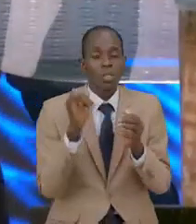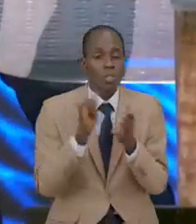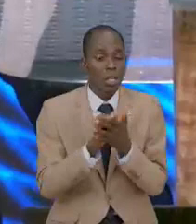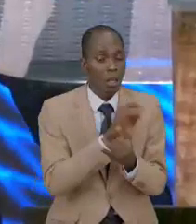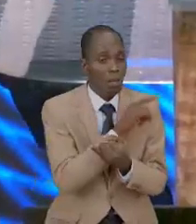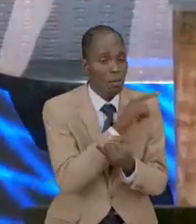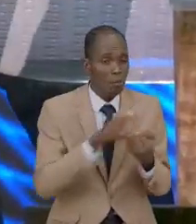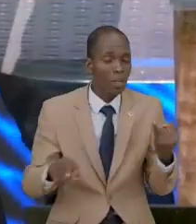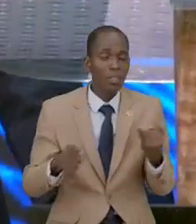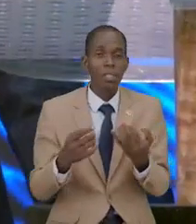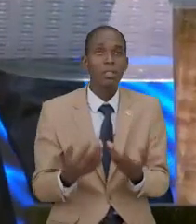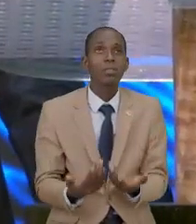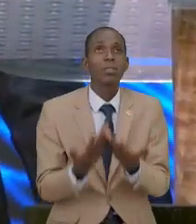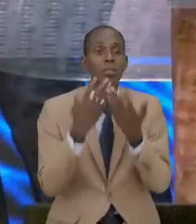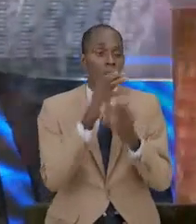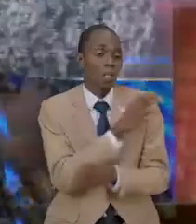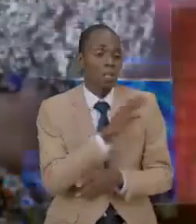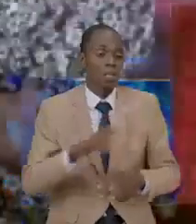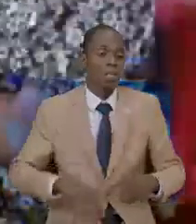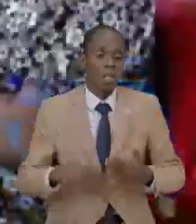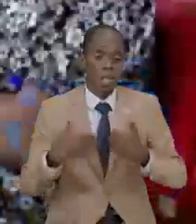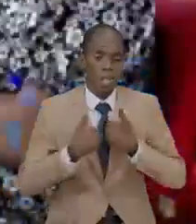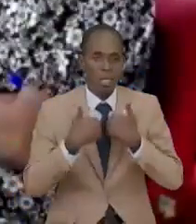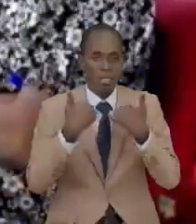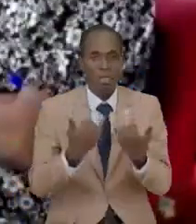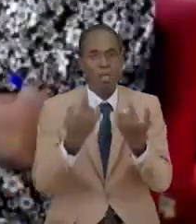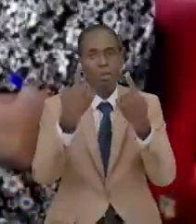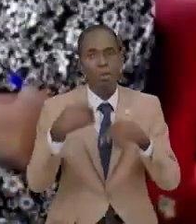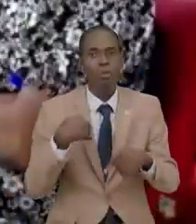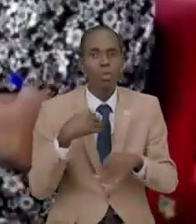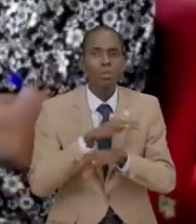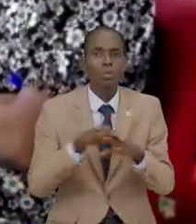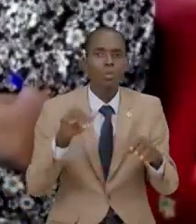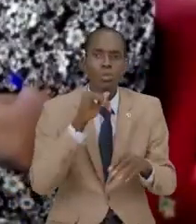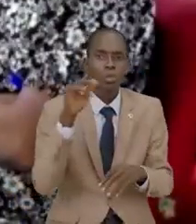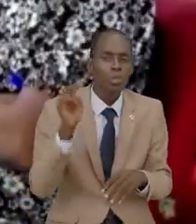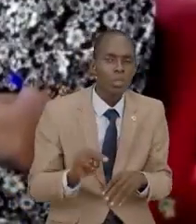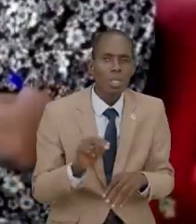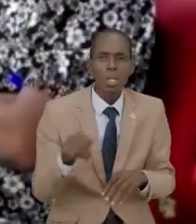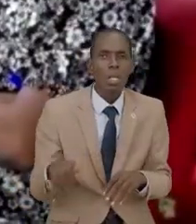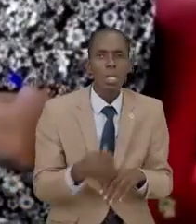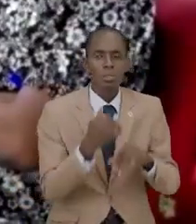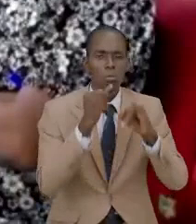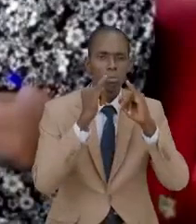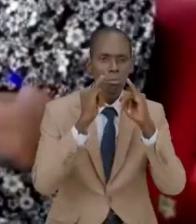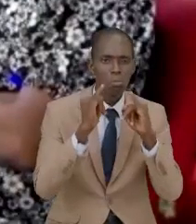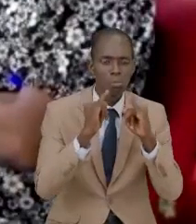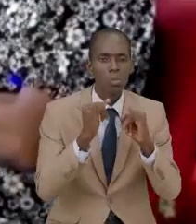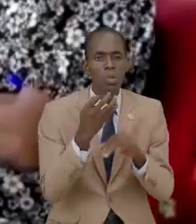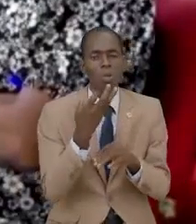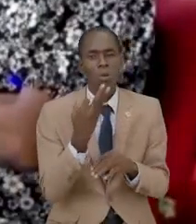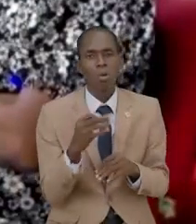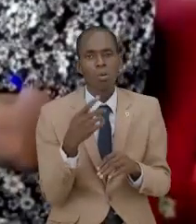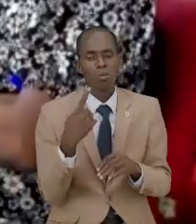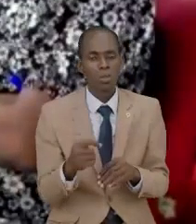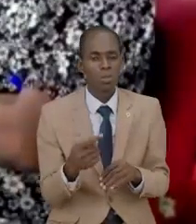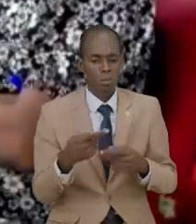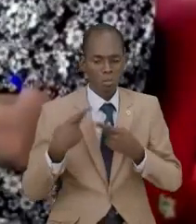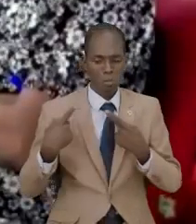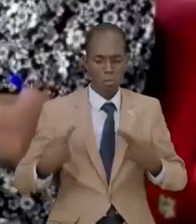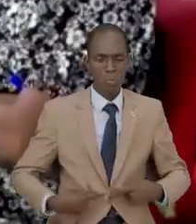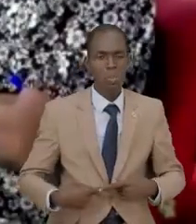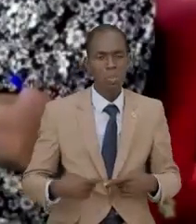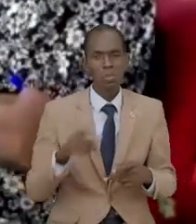sacrifice, Christ, has now come. And we do not need any instructor of the priests, of the Levites